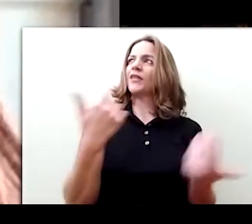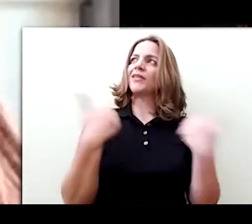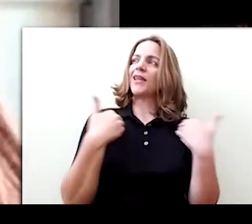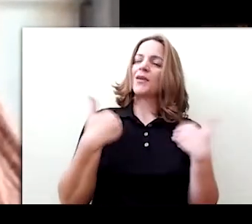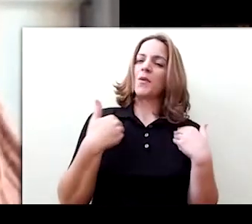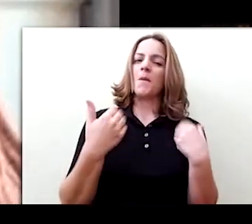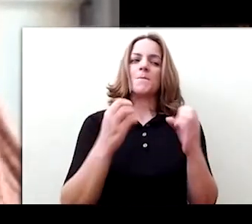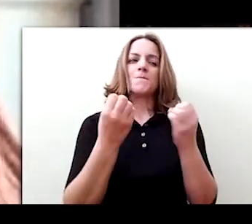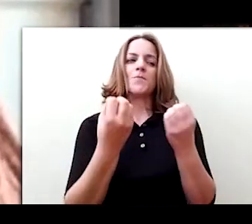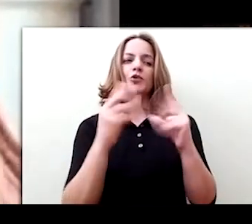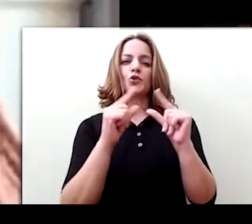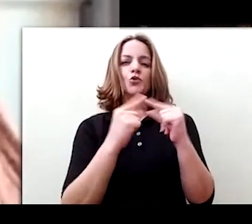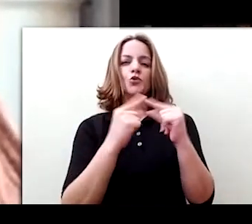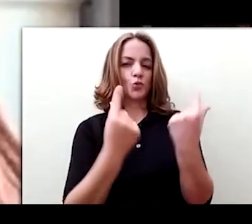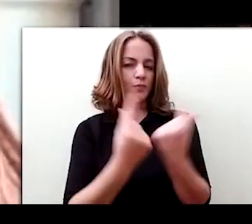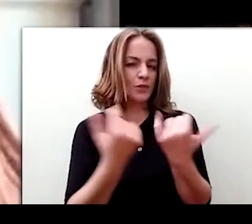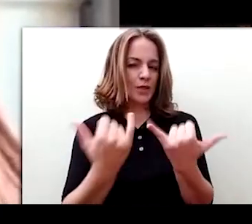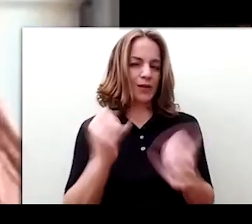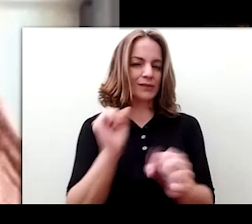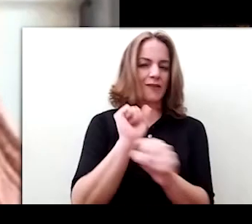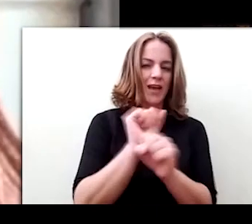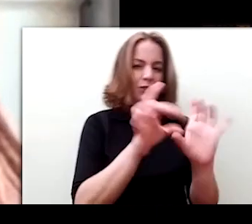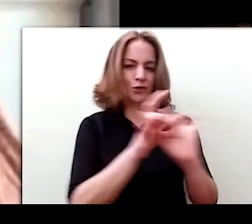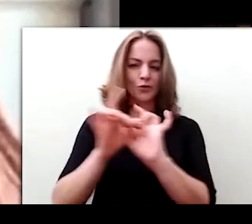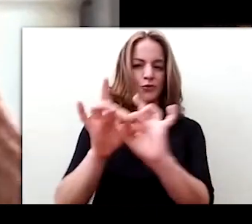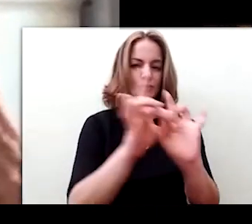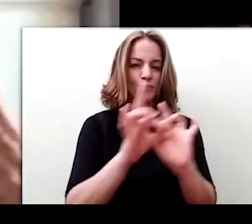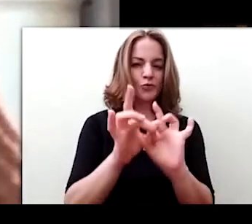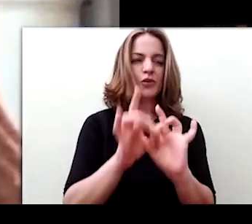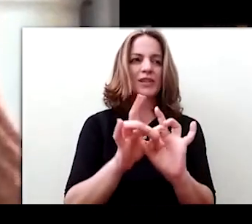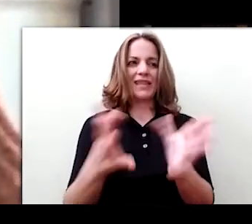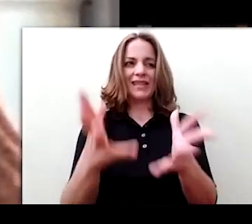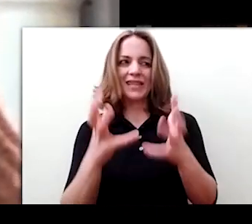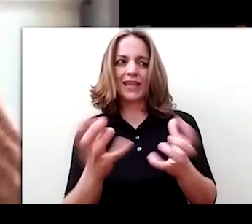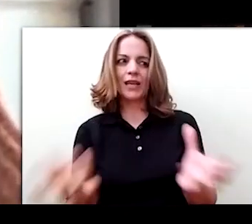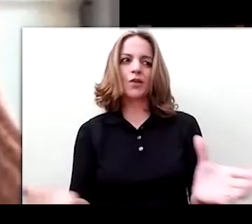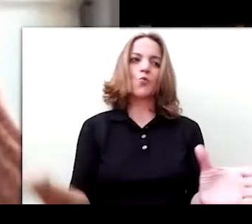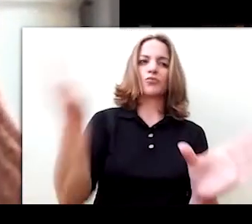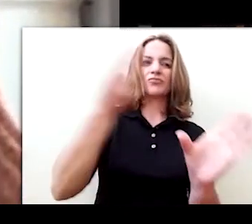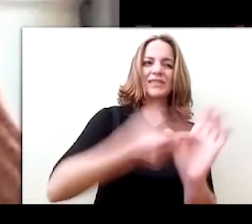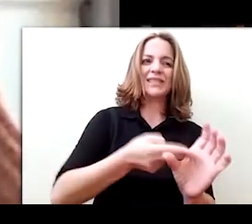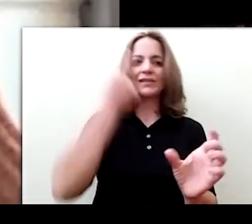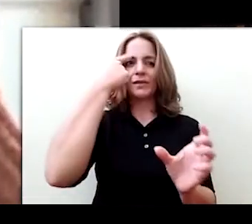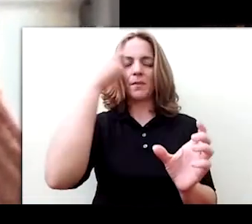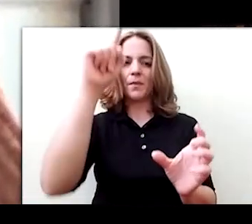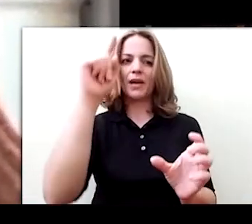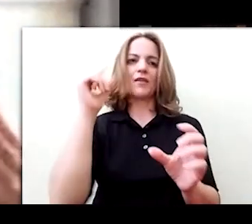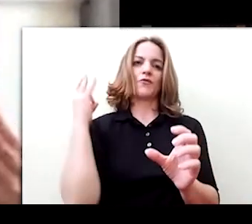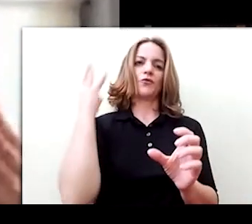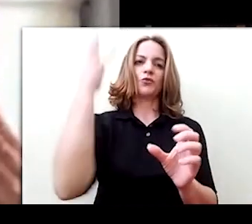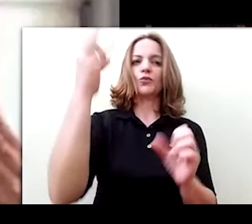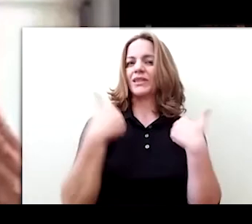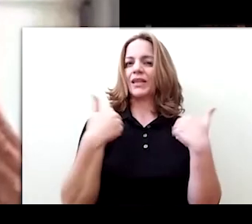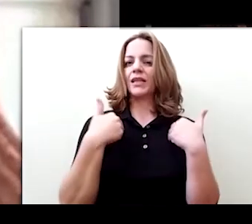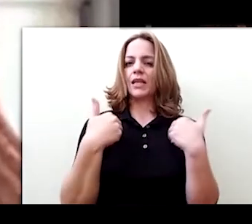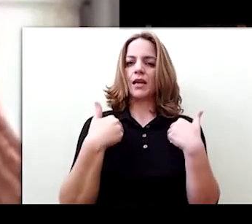are eager to be part of a social impact plan that might use this story today to try to get more from the